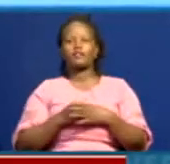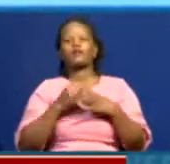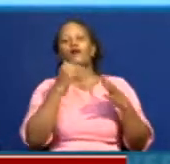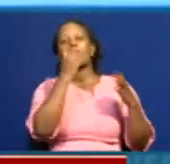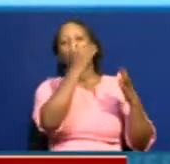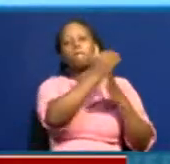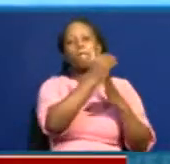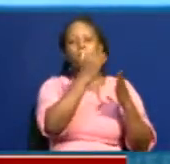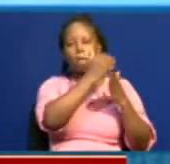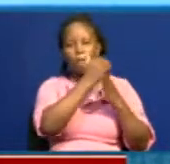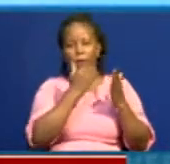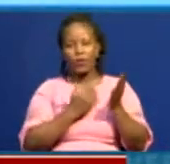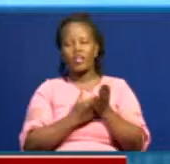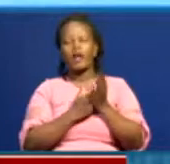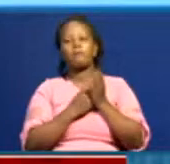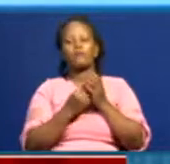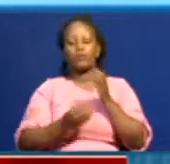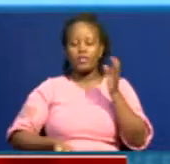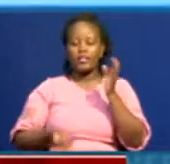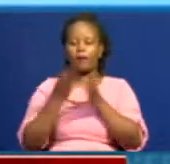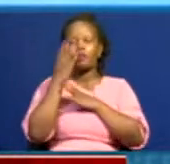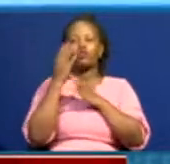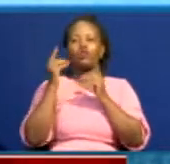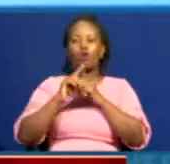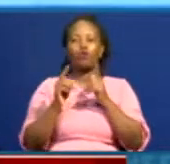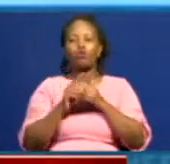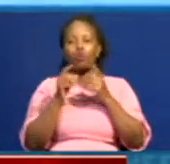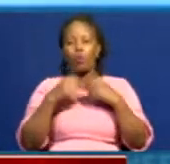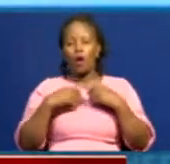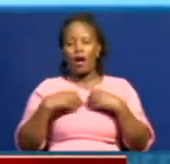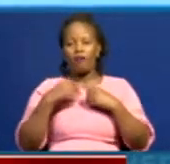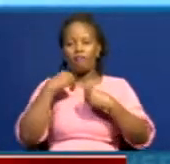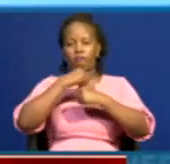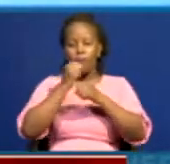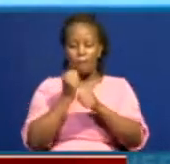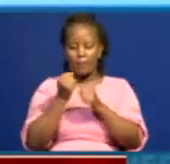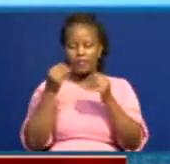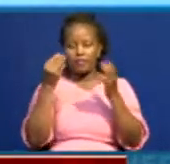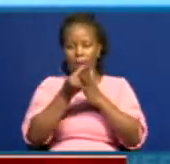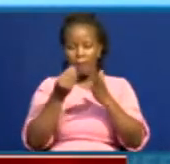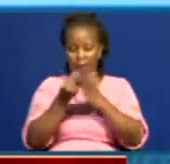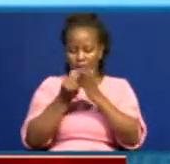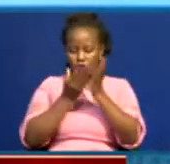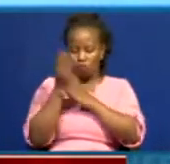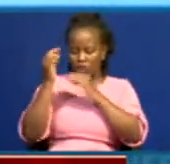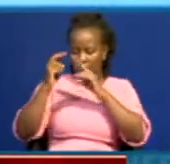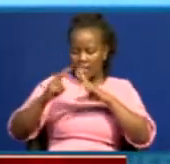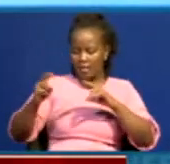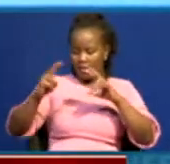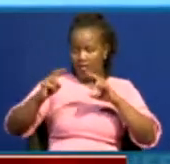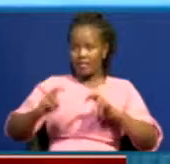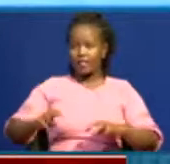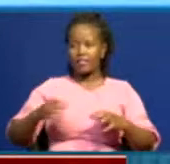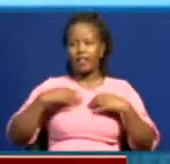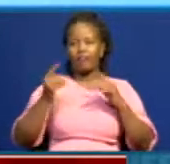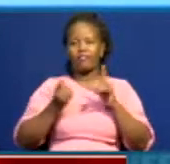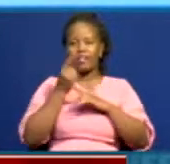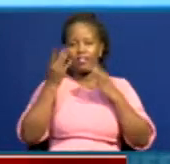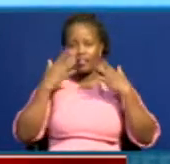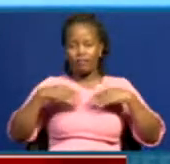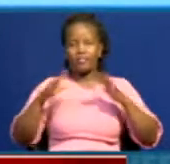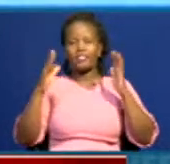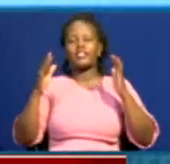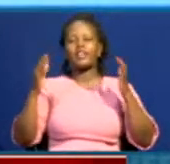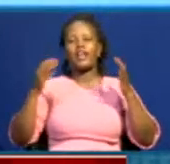to establish and accelerate the commercialization of research has accordingly taken off with the establishment of